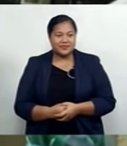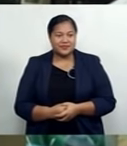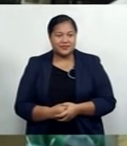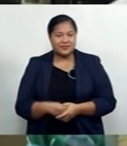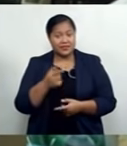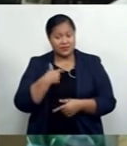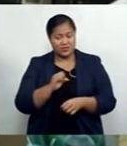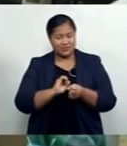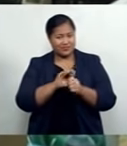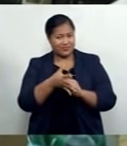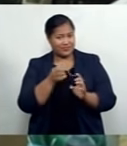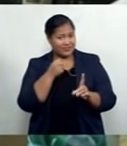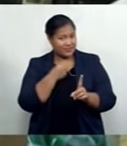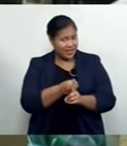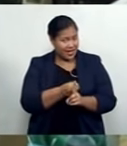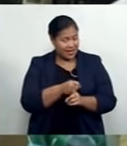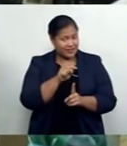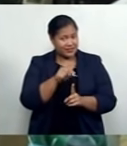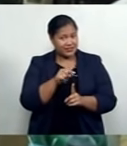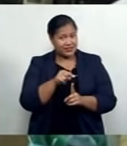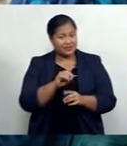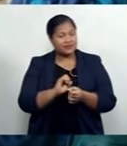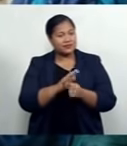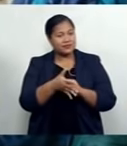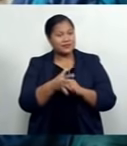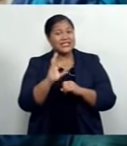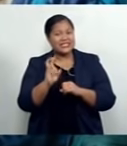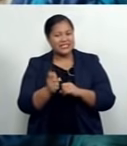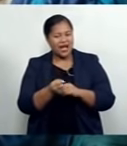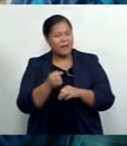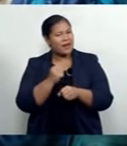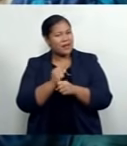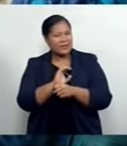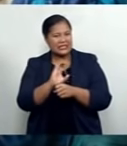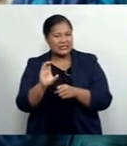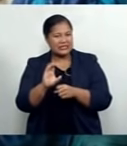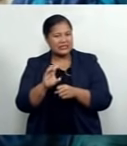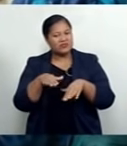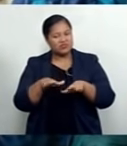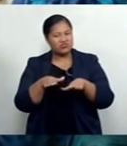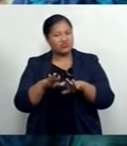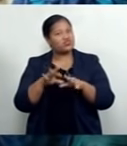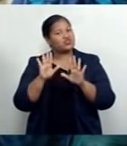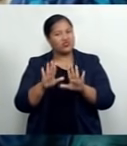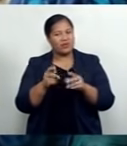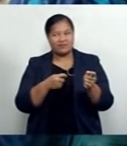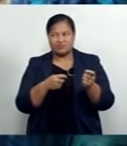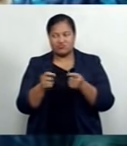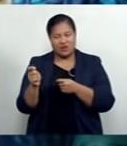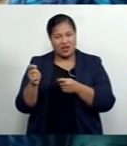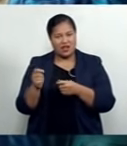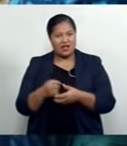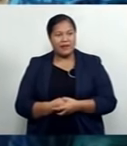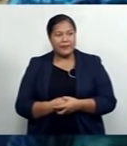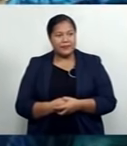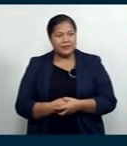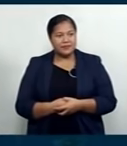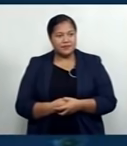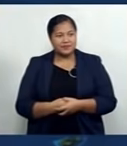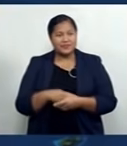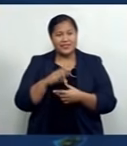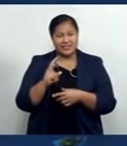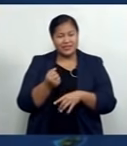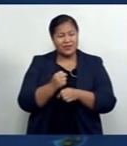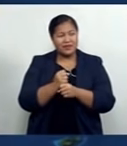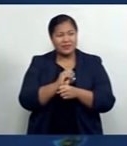to the impact of the COVID-19 pandemic, some manufacturing companies have stopped trading. Well, they're companies that actually have